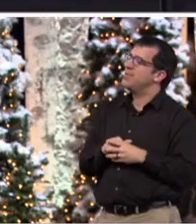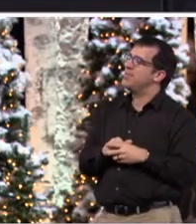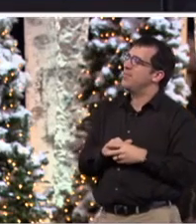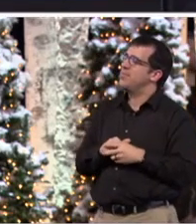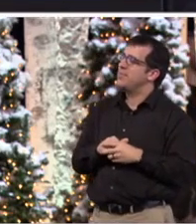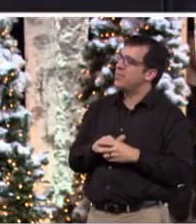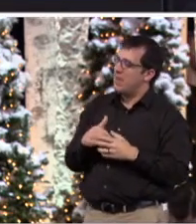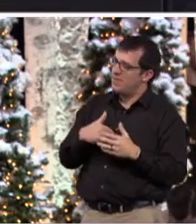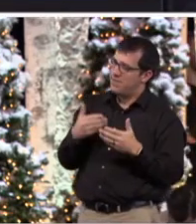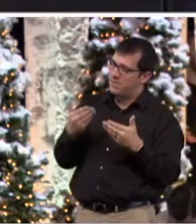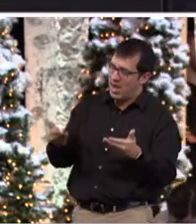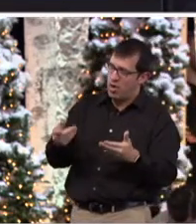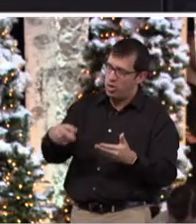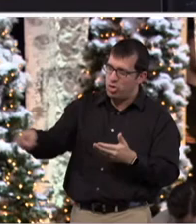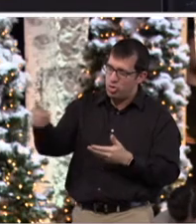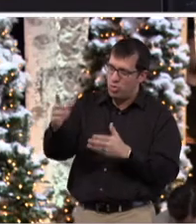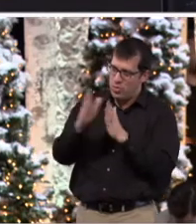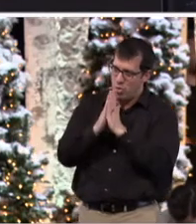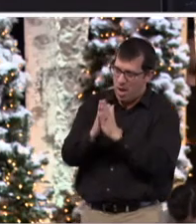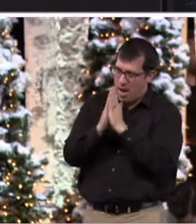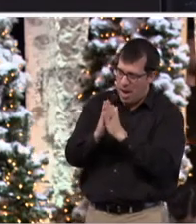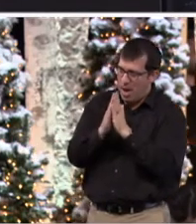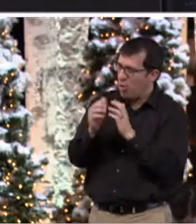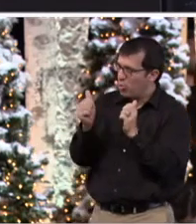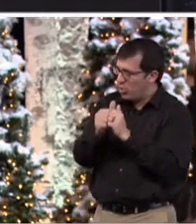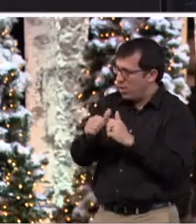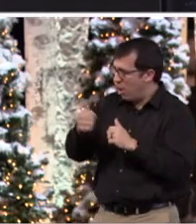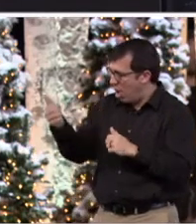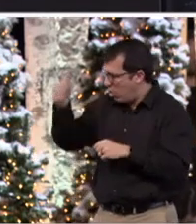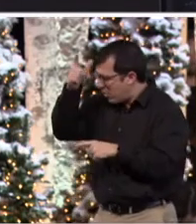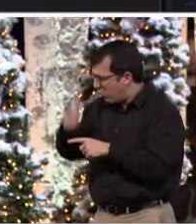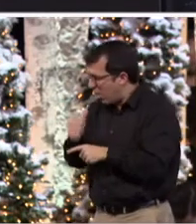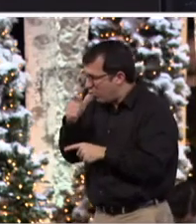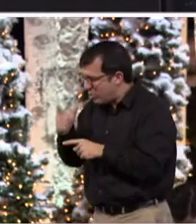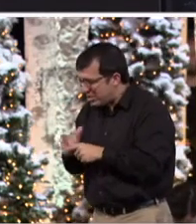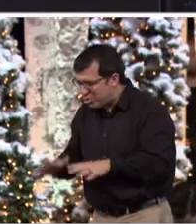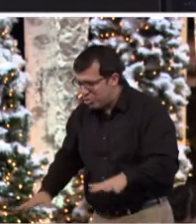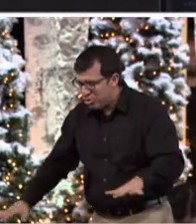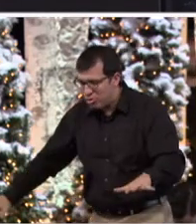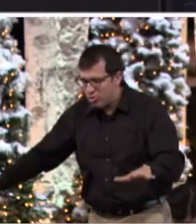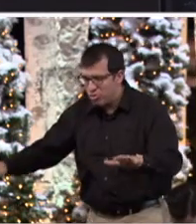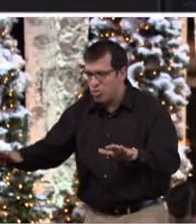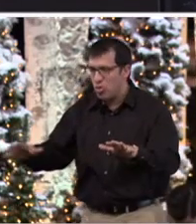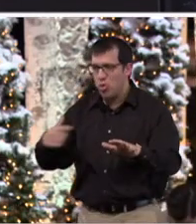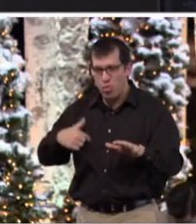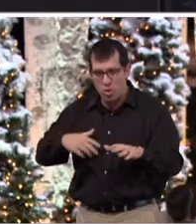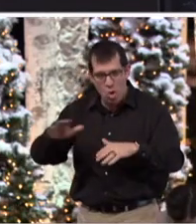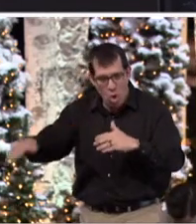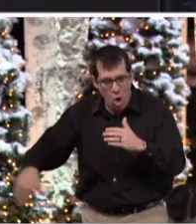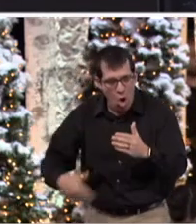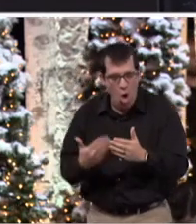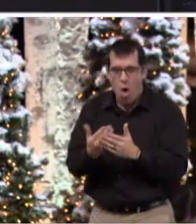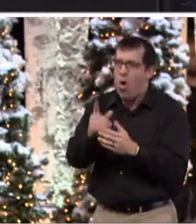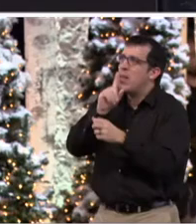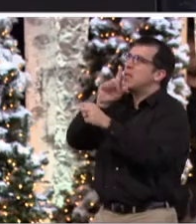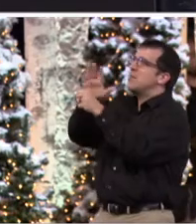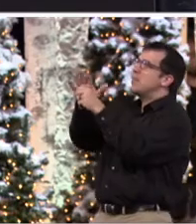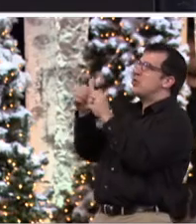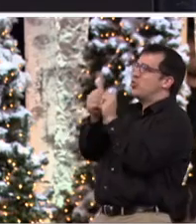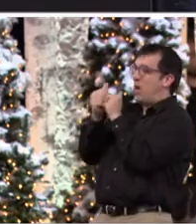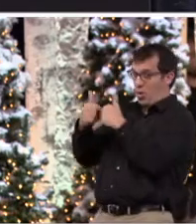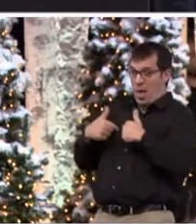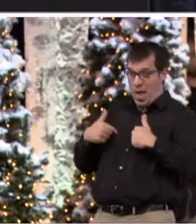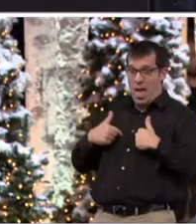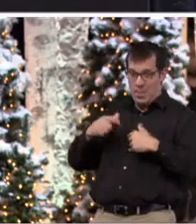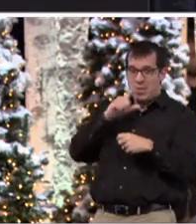So I invite you to pray this prayer aloud with other brothers and sisters who we're all making this commitment together. I'm making